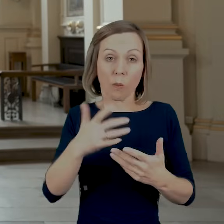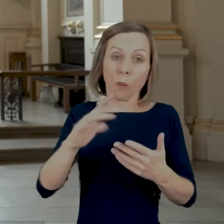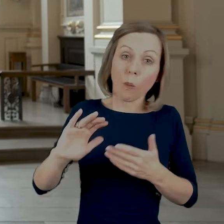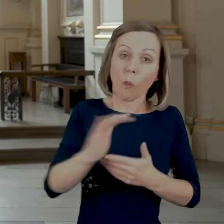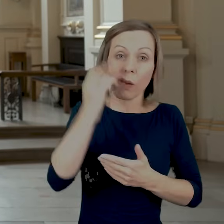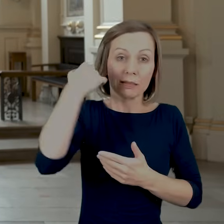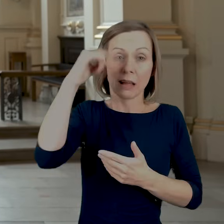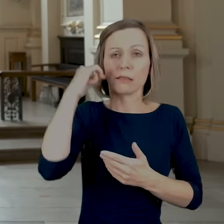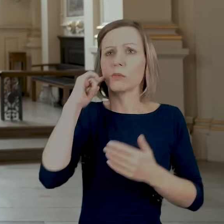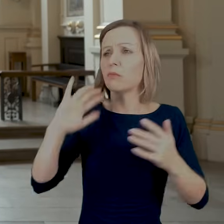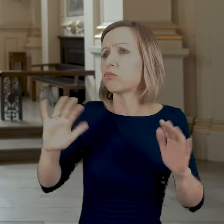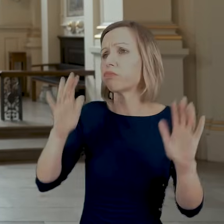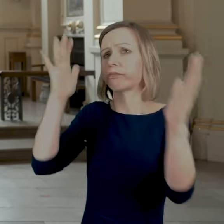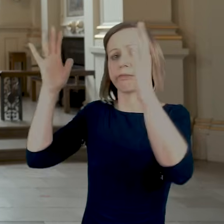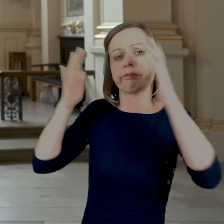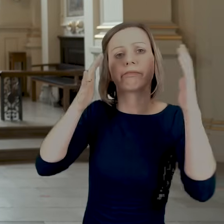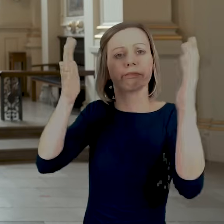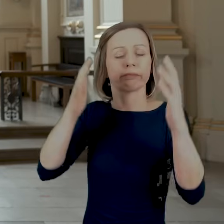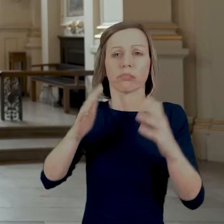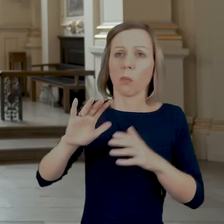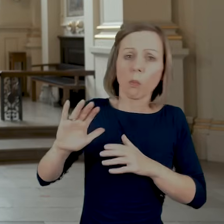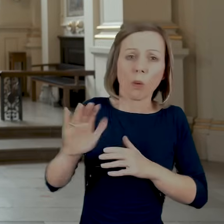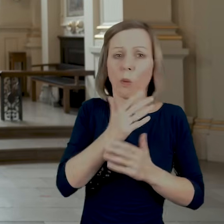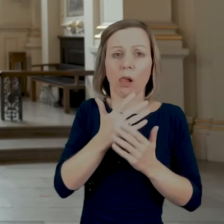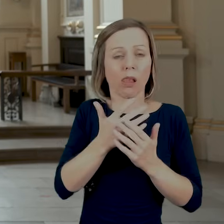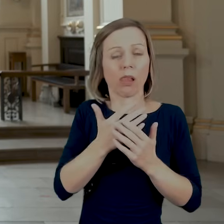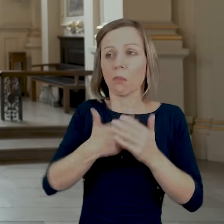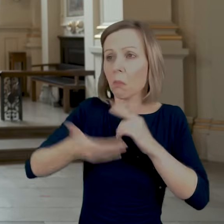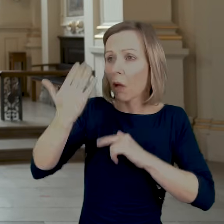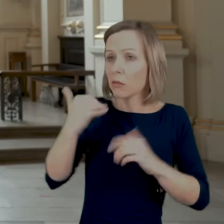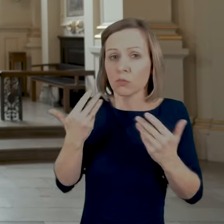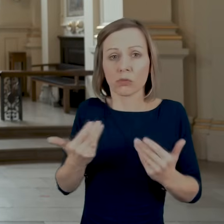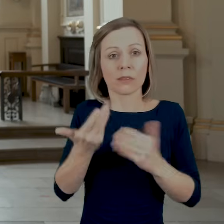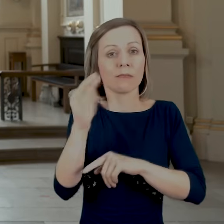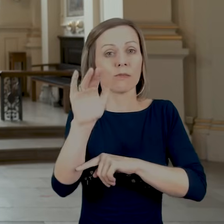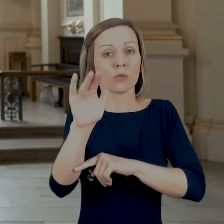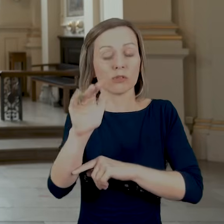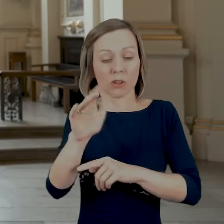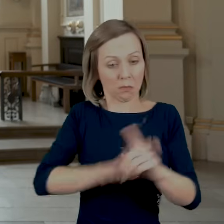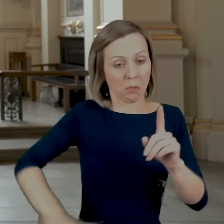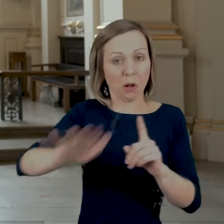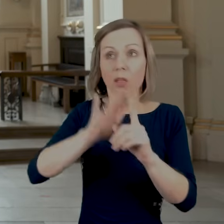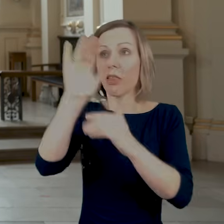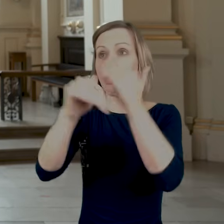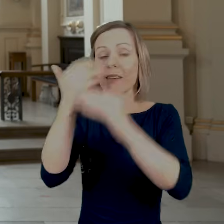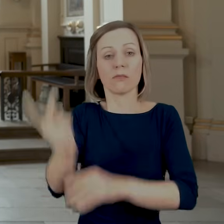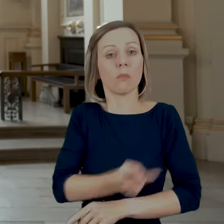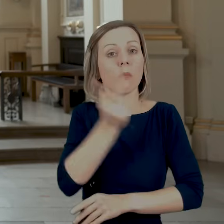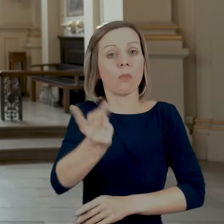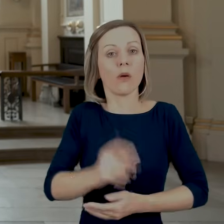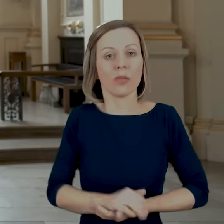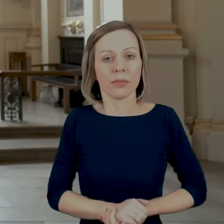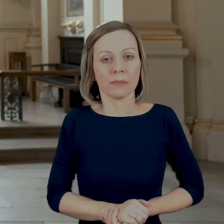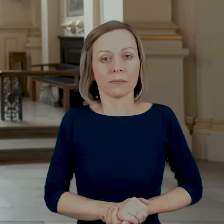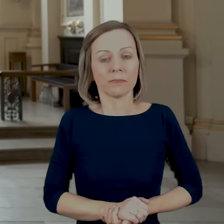Saints, we rejoice with the communion of saints in all ages and places, past, present, and future, on earth and in